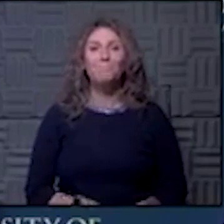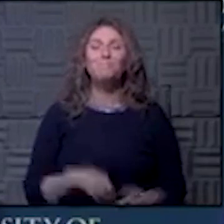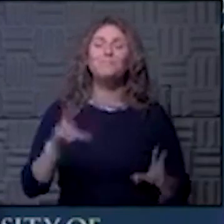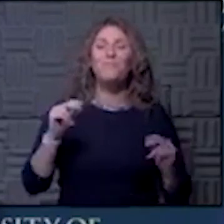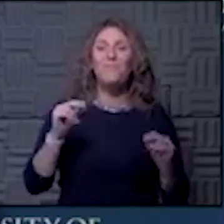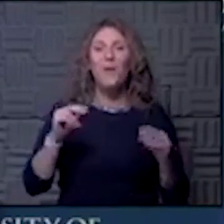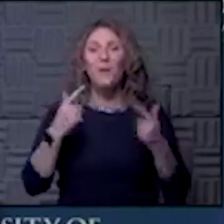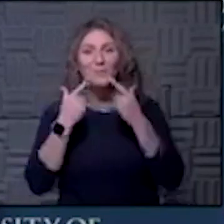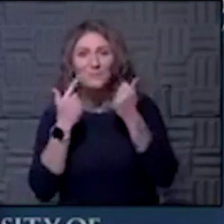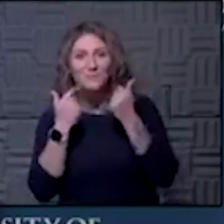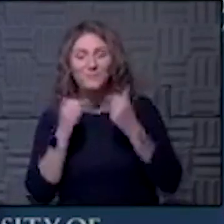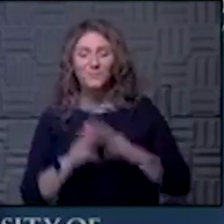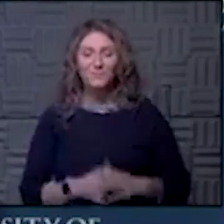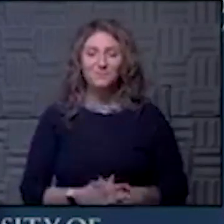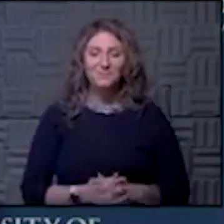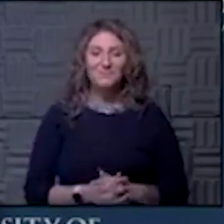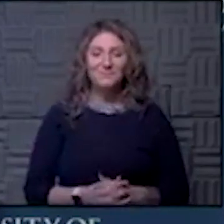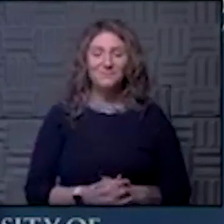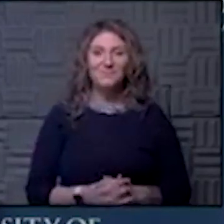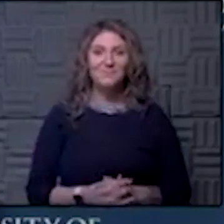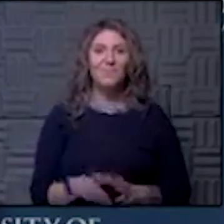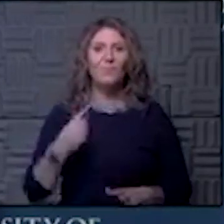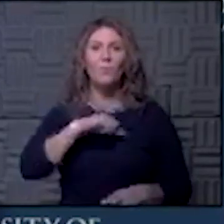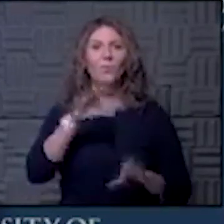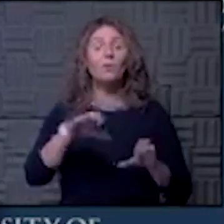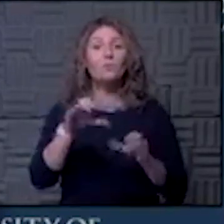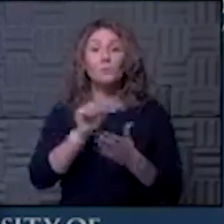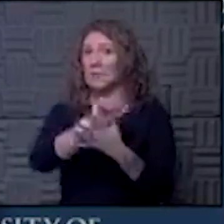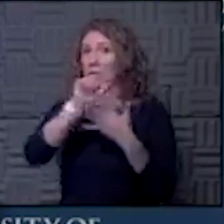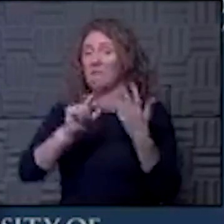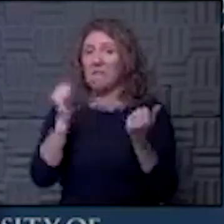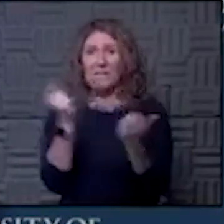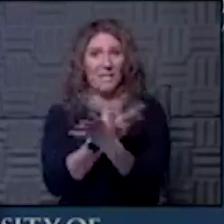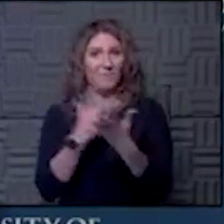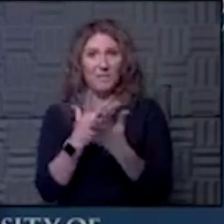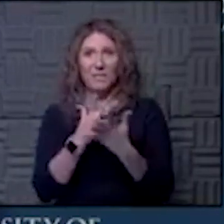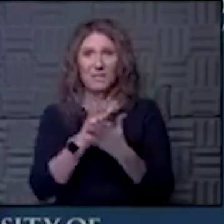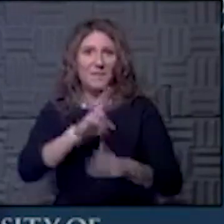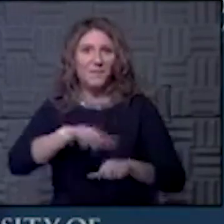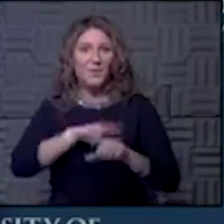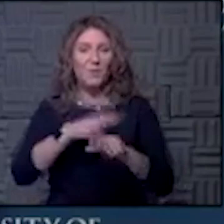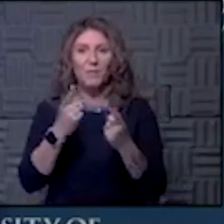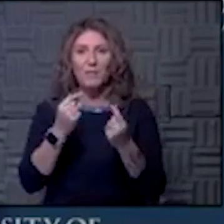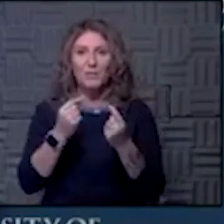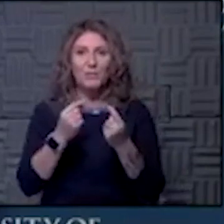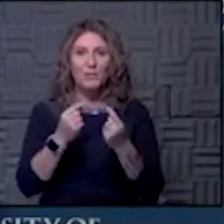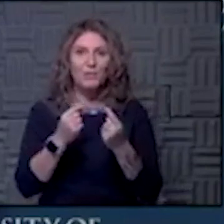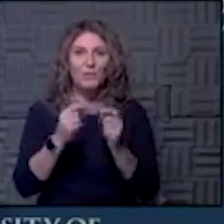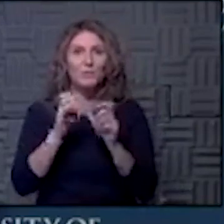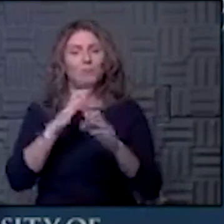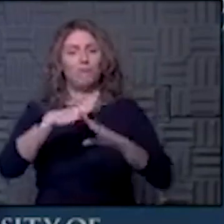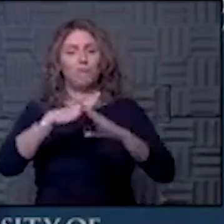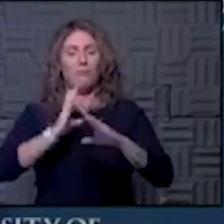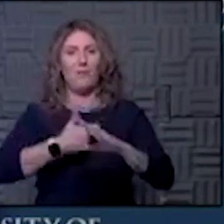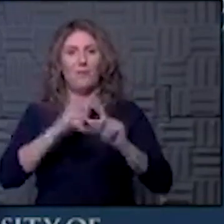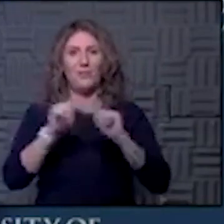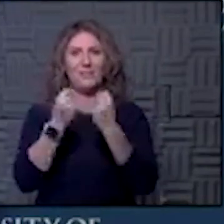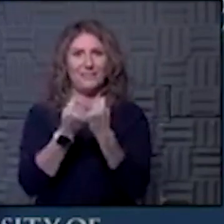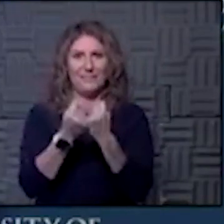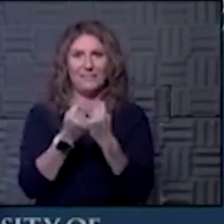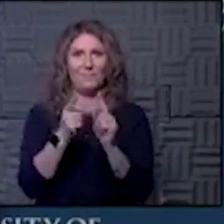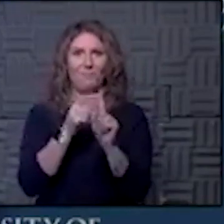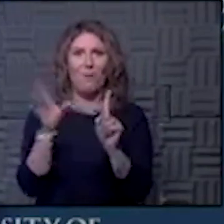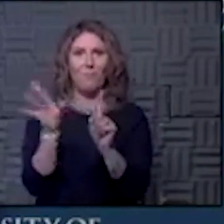we are doing kind of all of the things that we're usually doing to keep our teams safe from getting COVID.